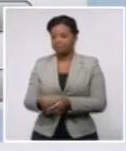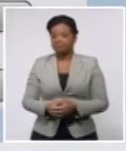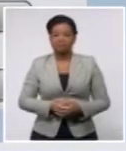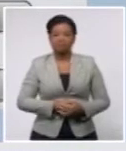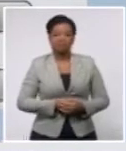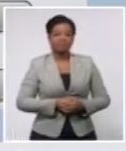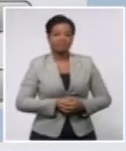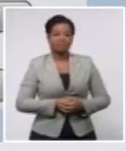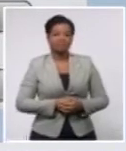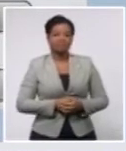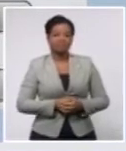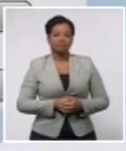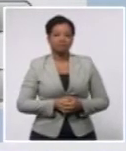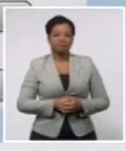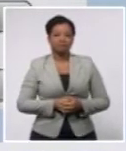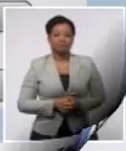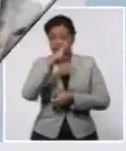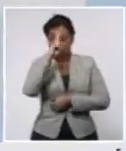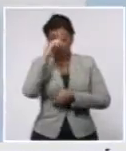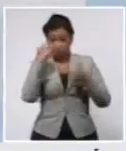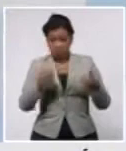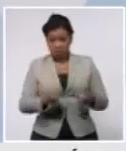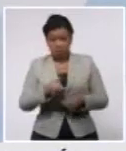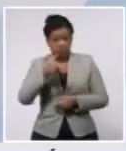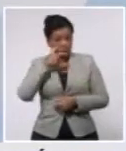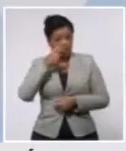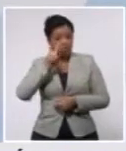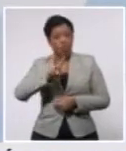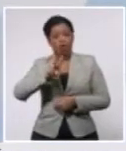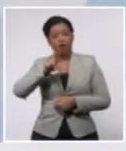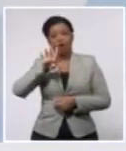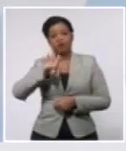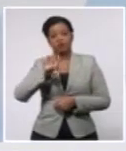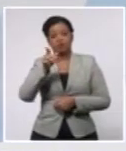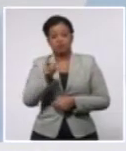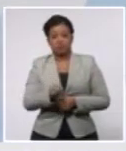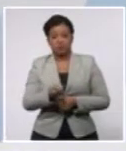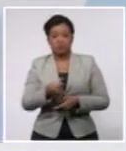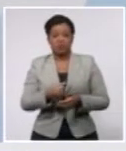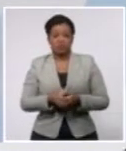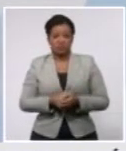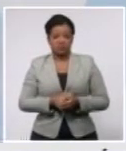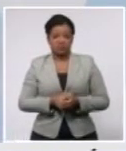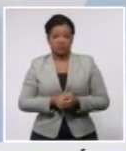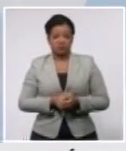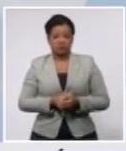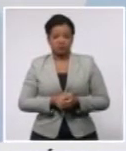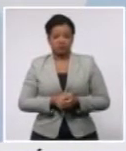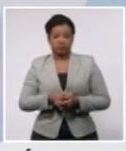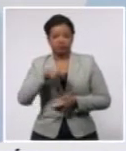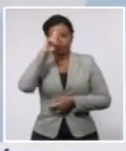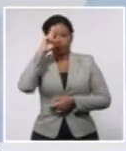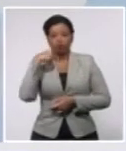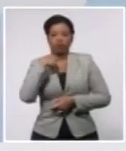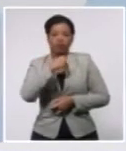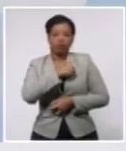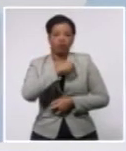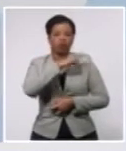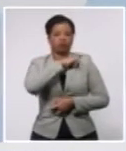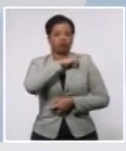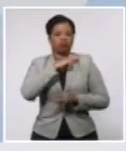With the 2,399 patients diagnosed with the disease until 12 o'clock last night,